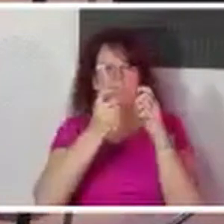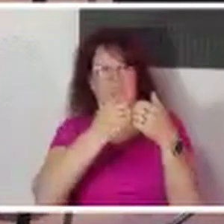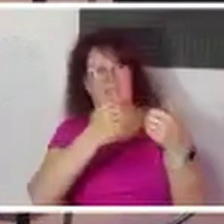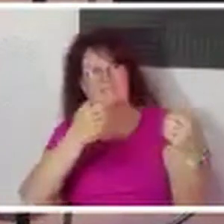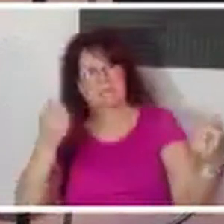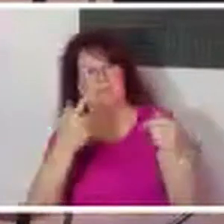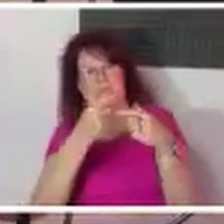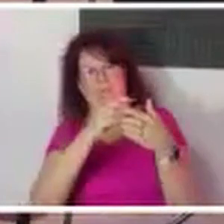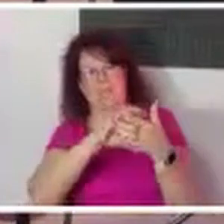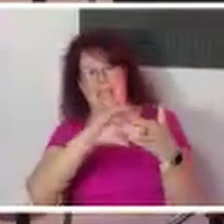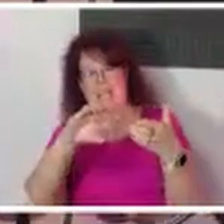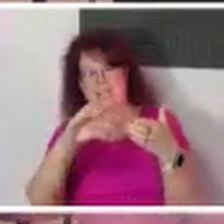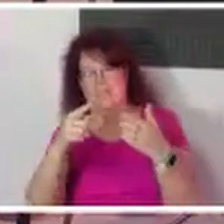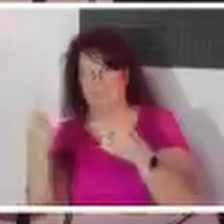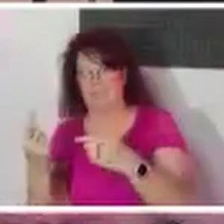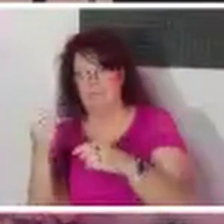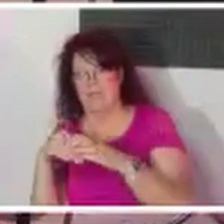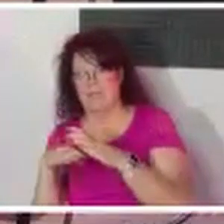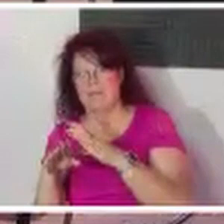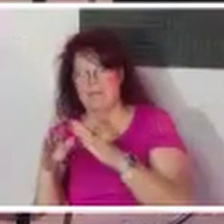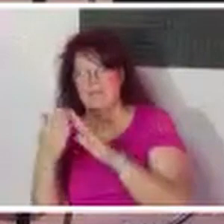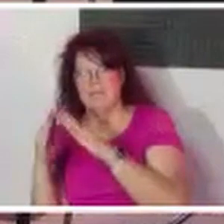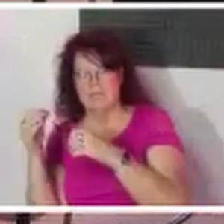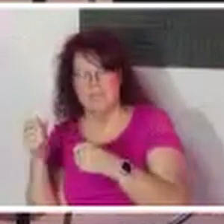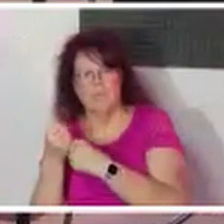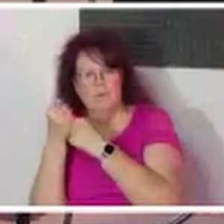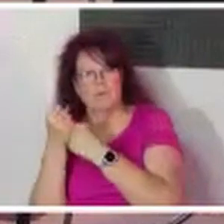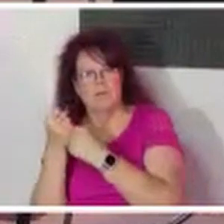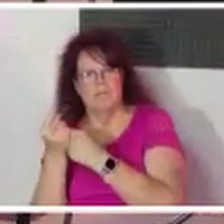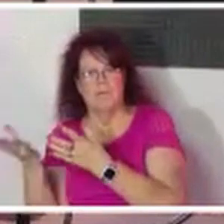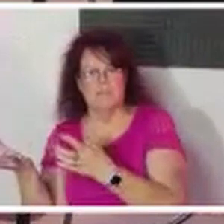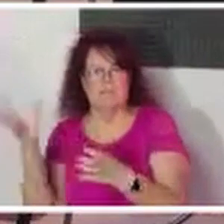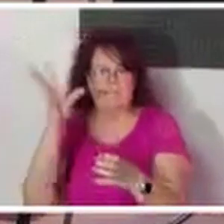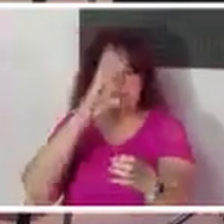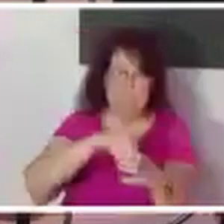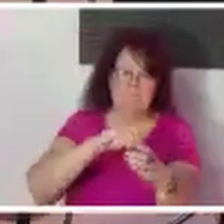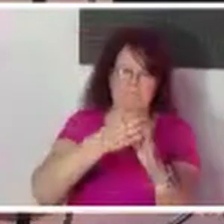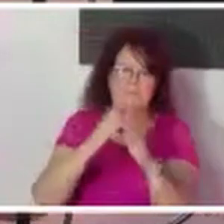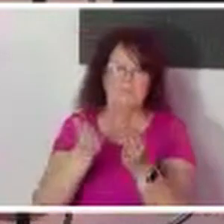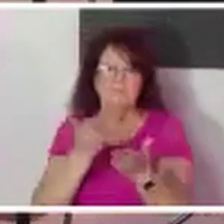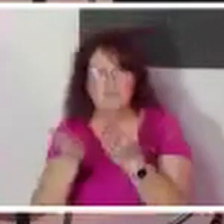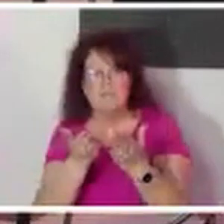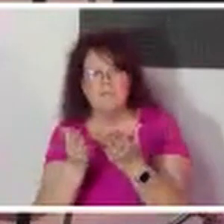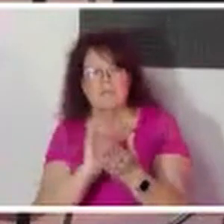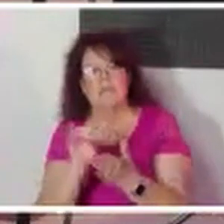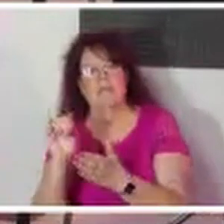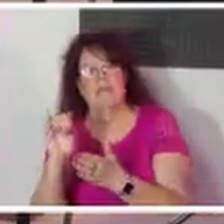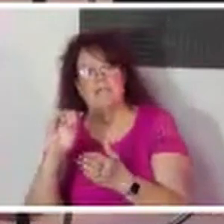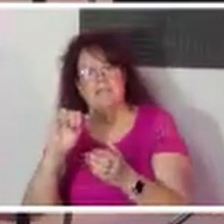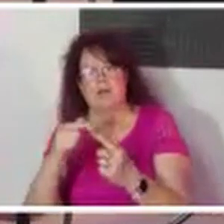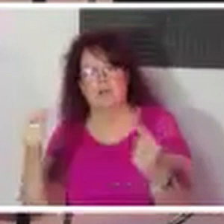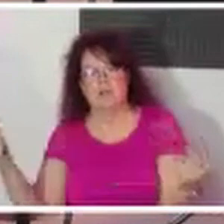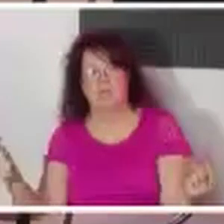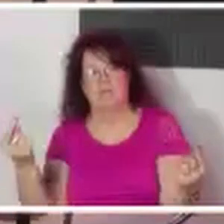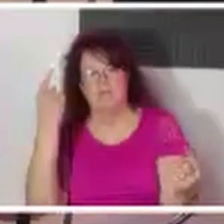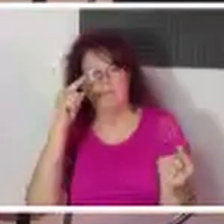cash bail to just be community release with support and integrate in these community services as an alternative to pretrial incarceration